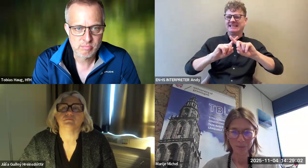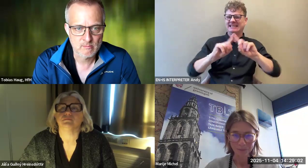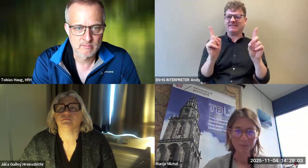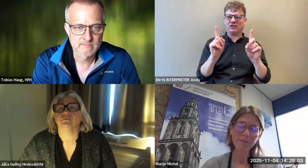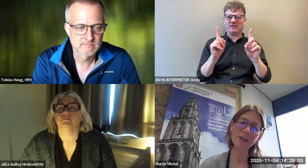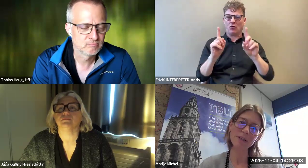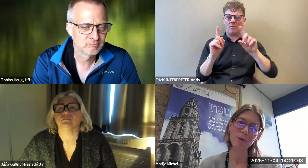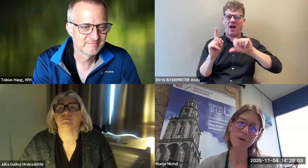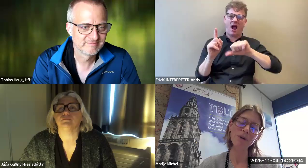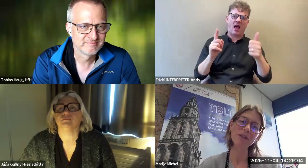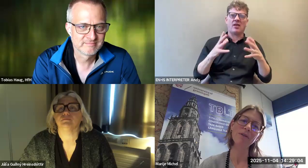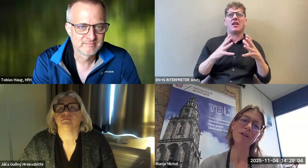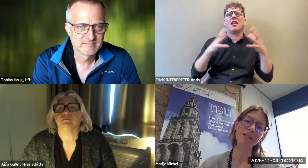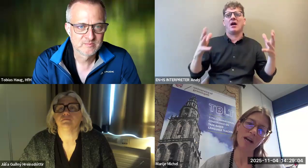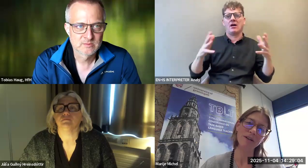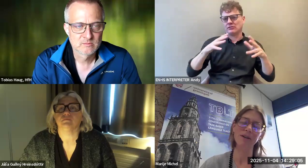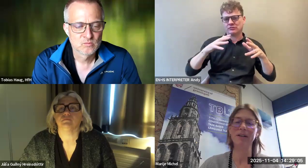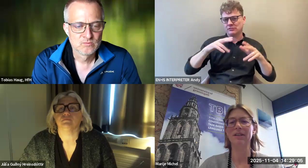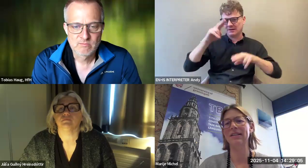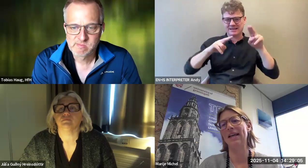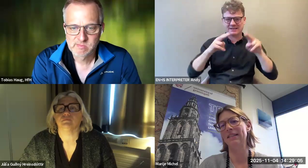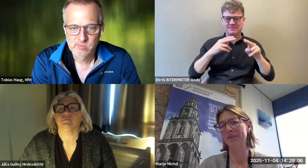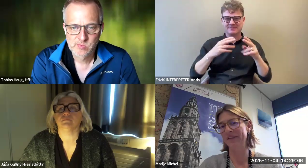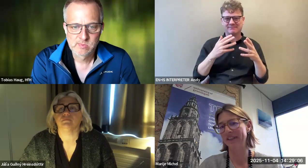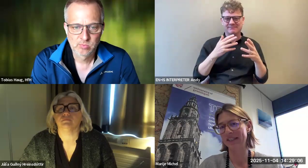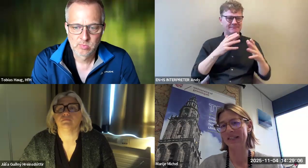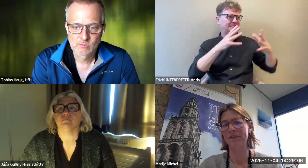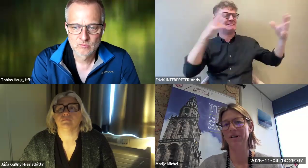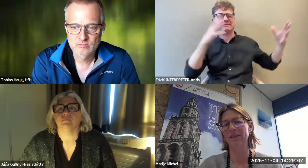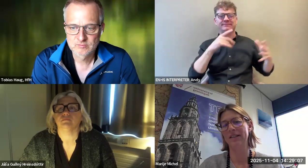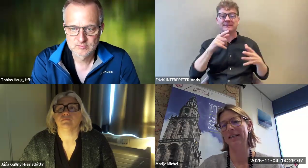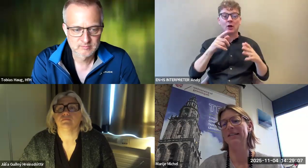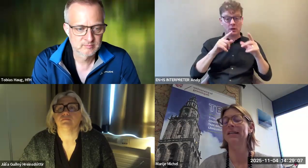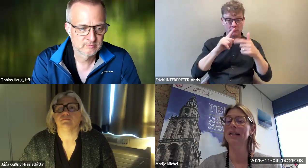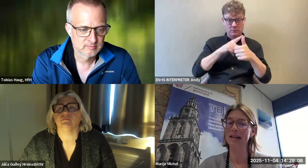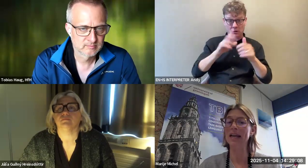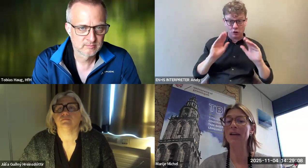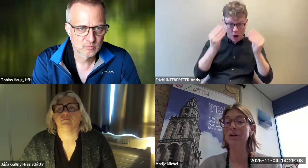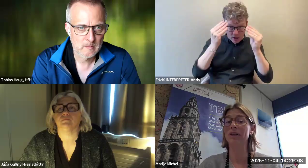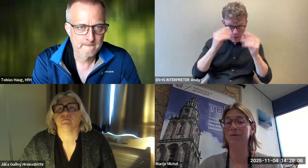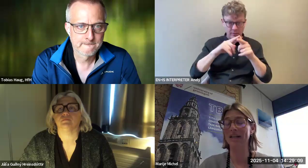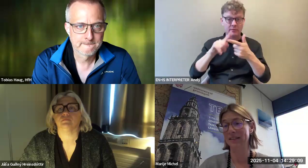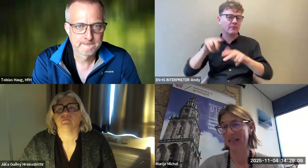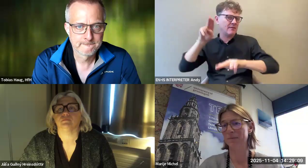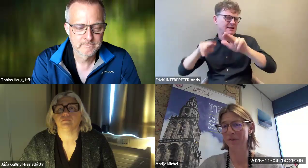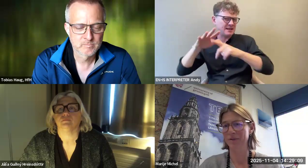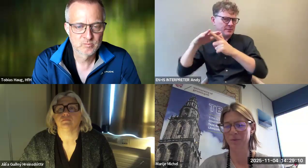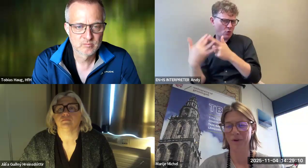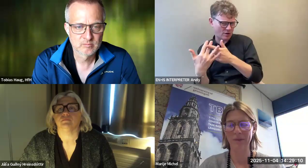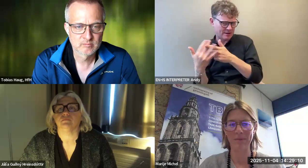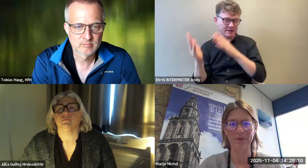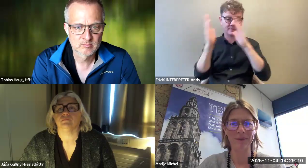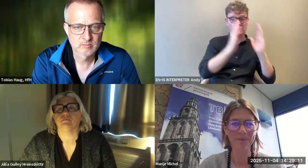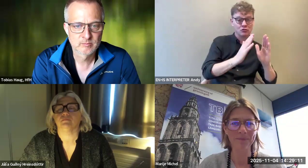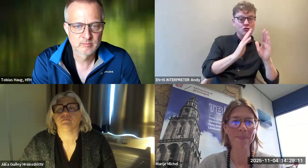typically do. So we wanted to look at young learners at the specific assessment context. Again, we looked at writing tasks, but also